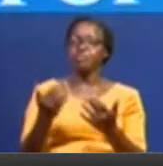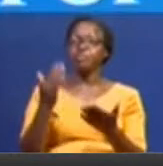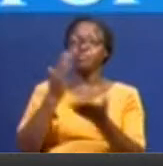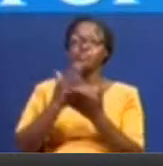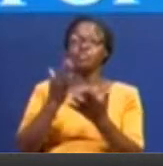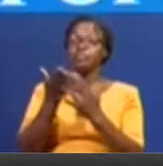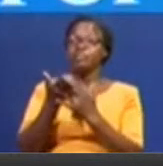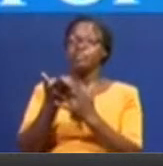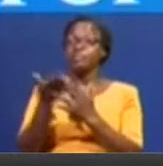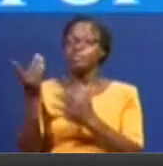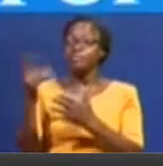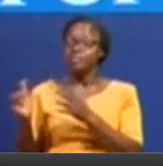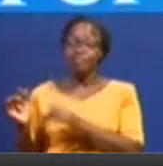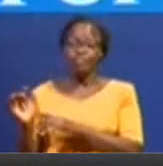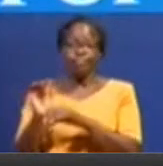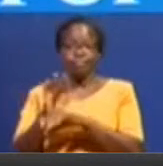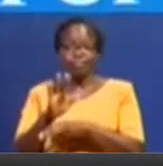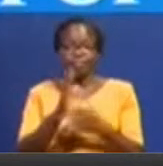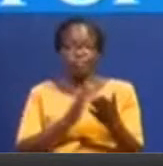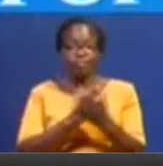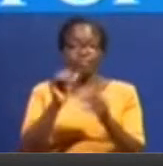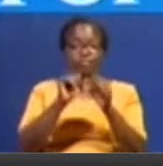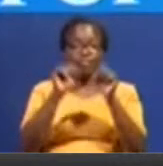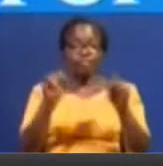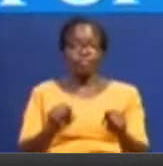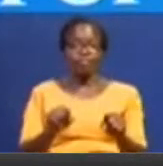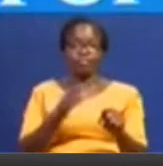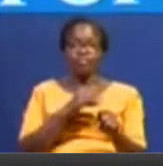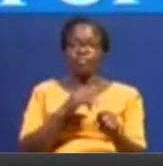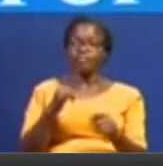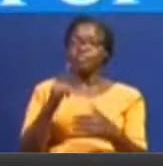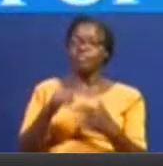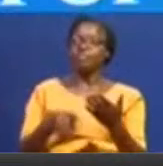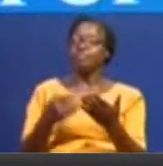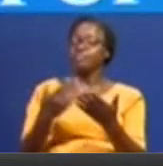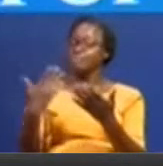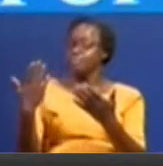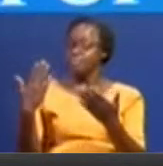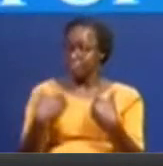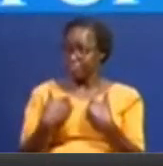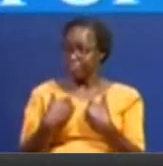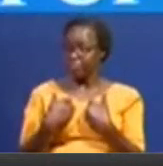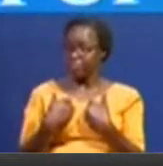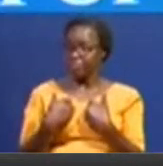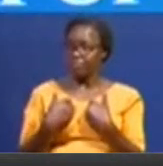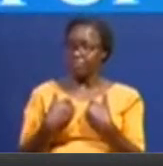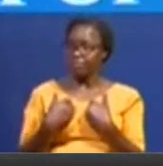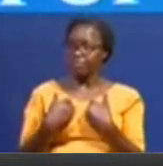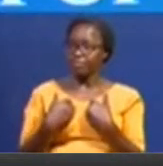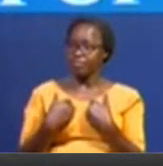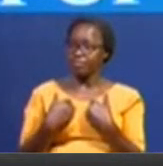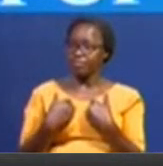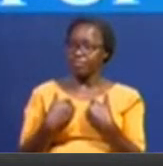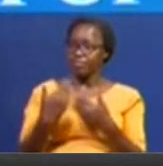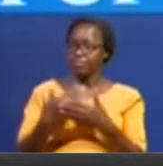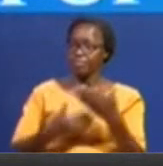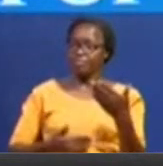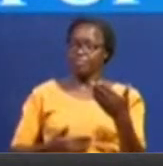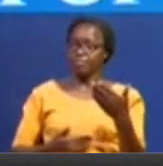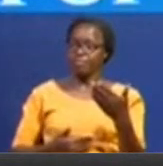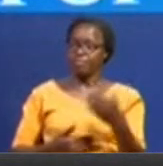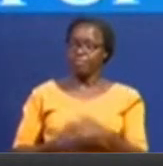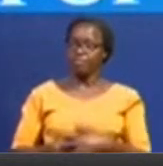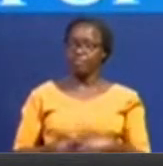confirm between what came through the system and what is in the hard copies of the forms.